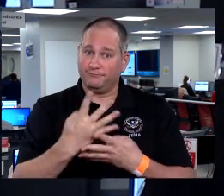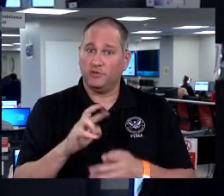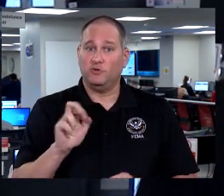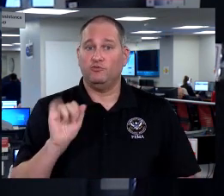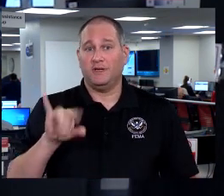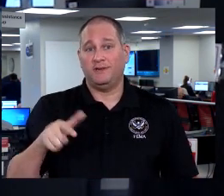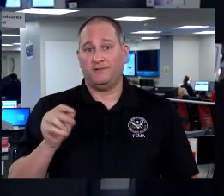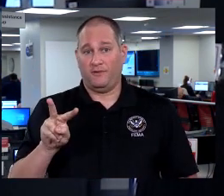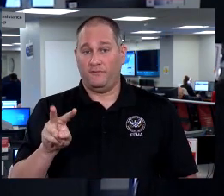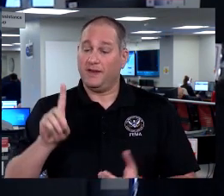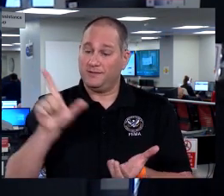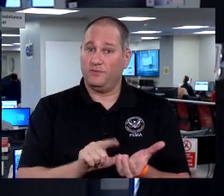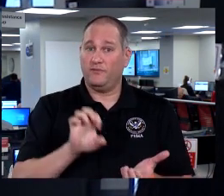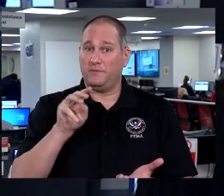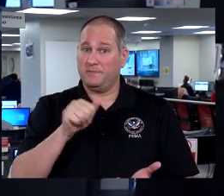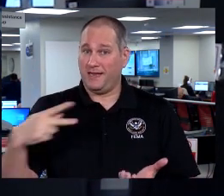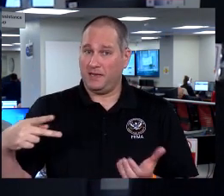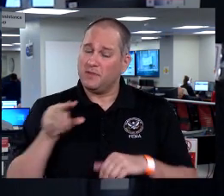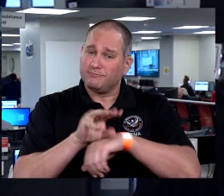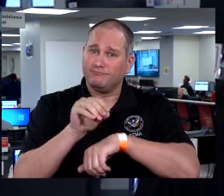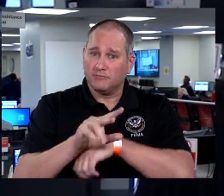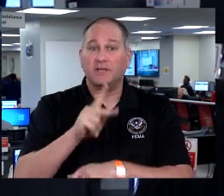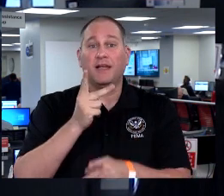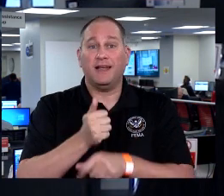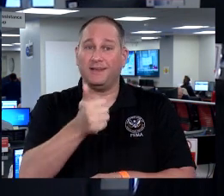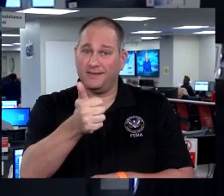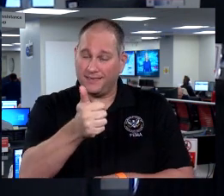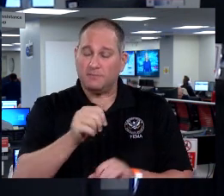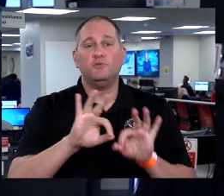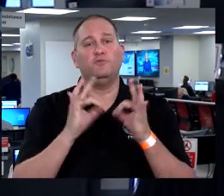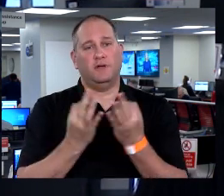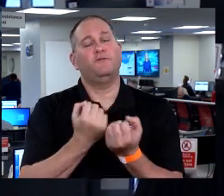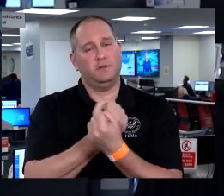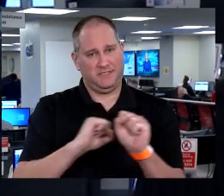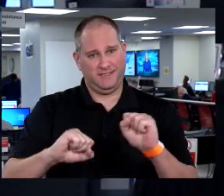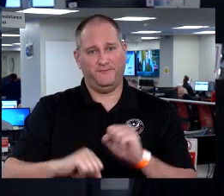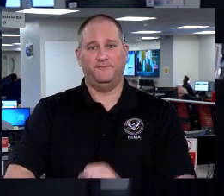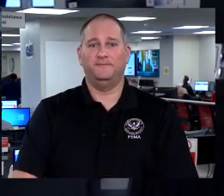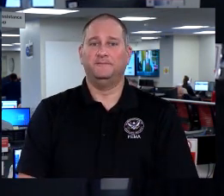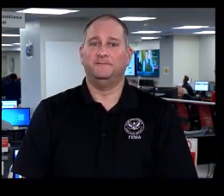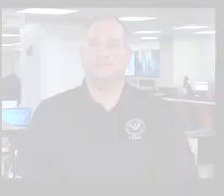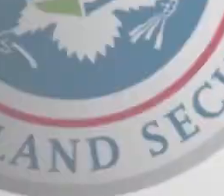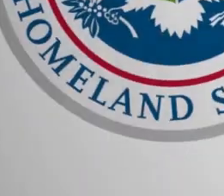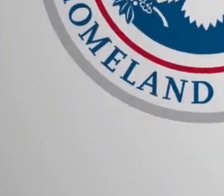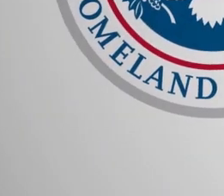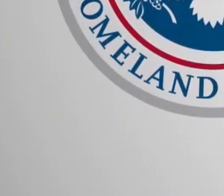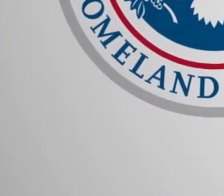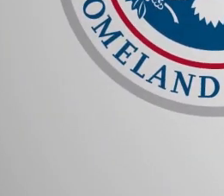Please visit ready.gov and download the FEMA app for tips on how to keep you and your family safe.